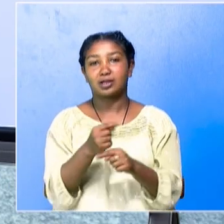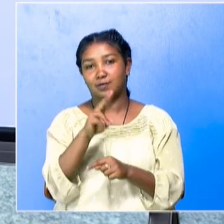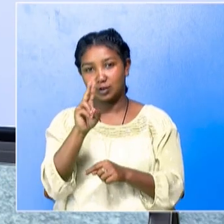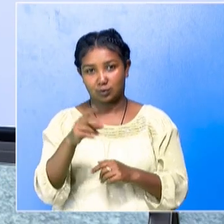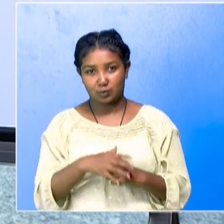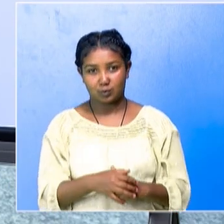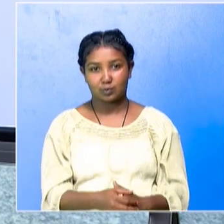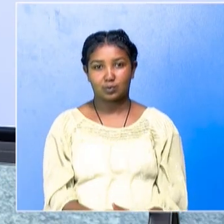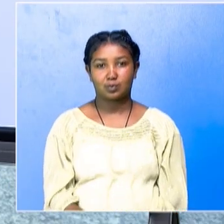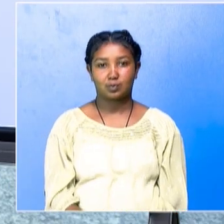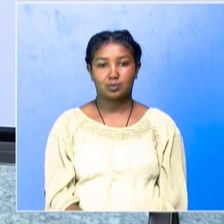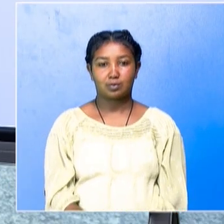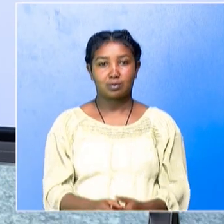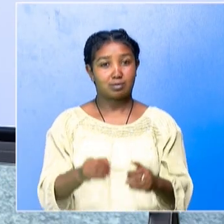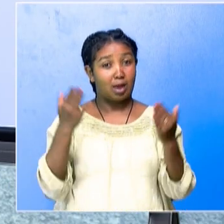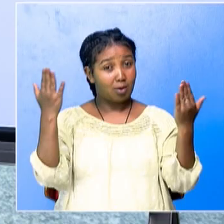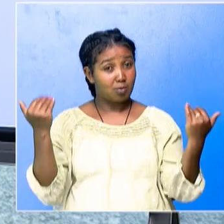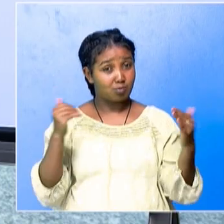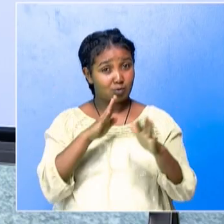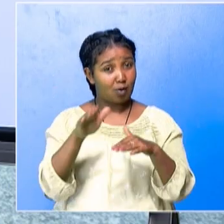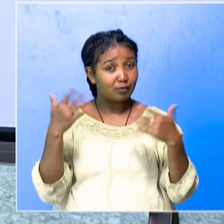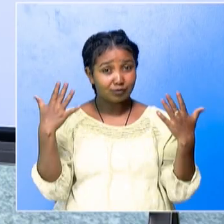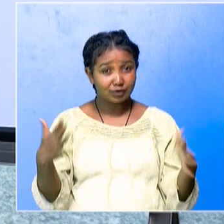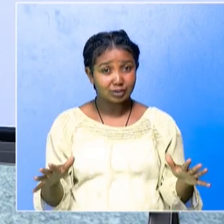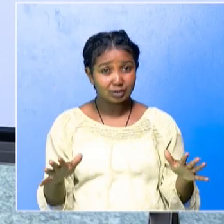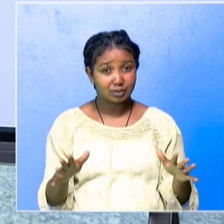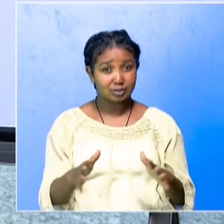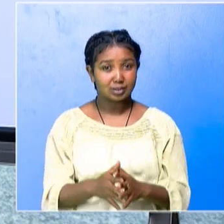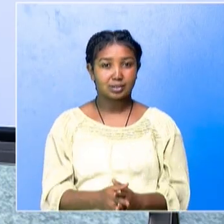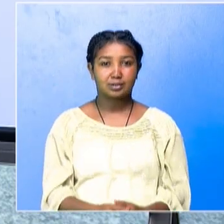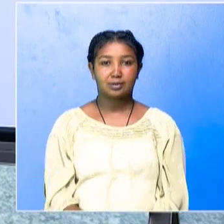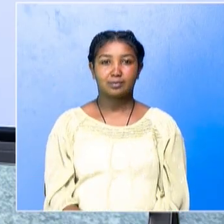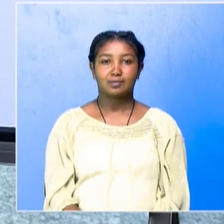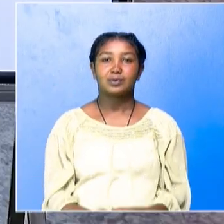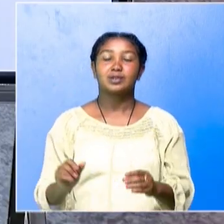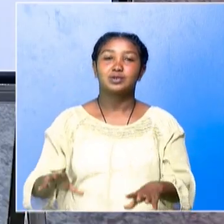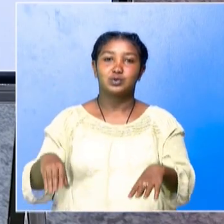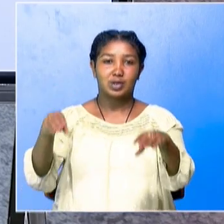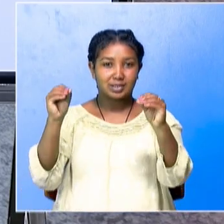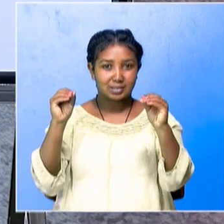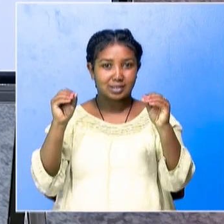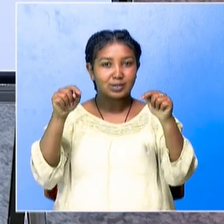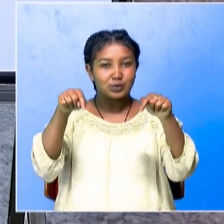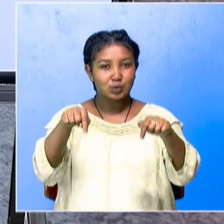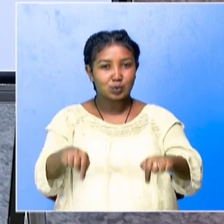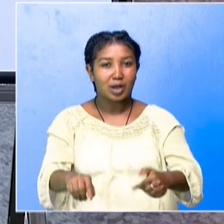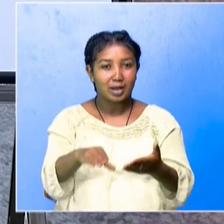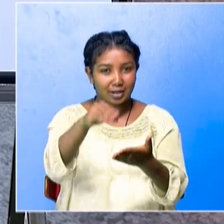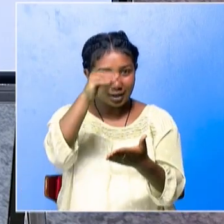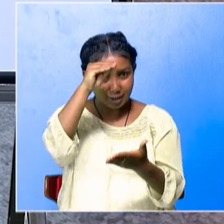2. I hope you all have finished. Students, today's